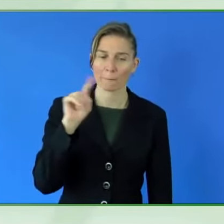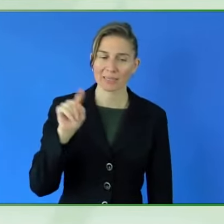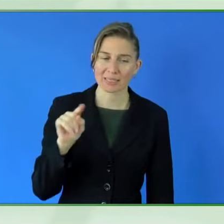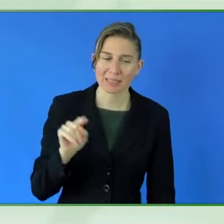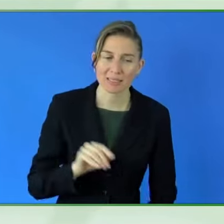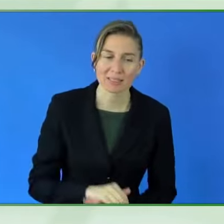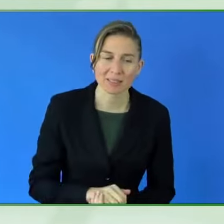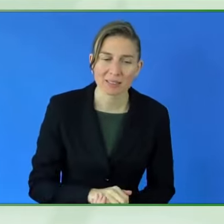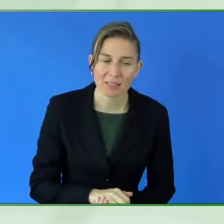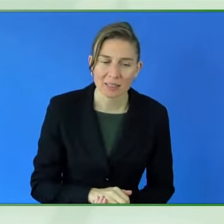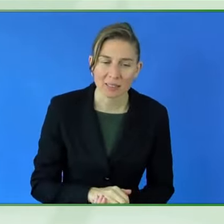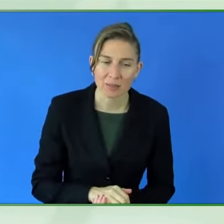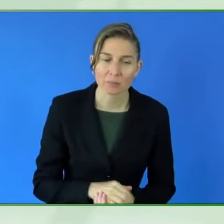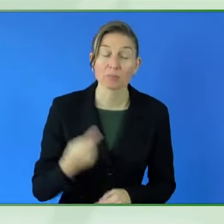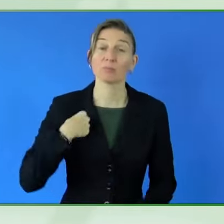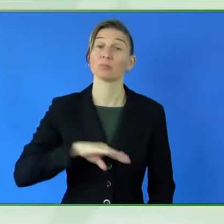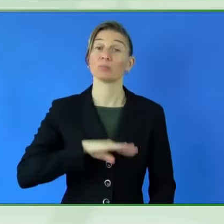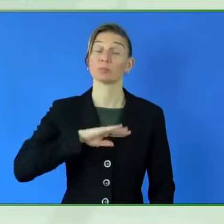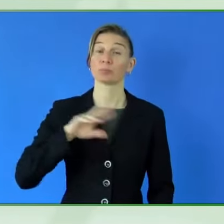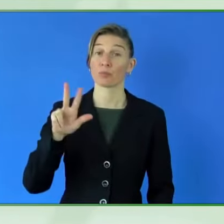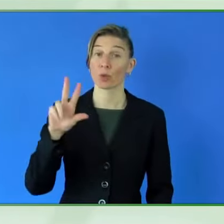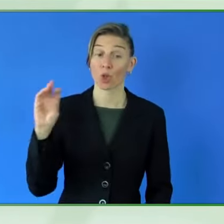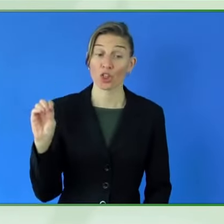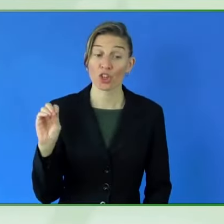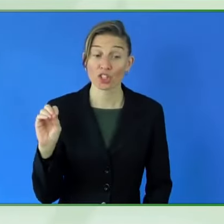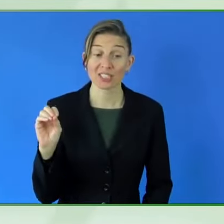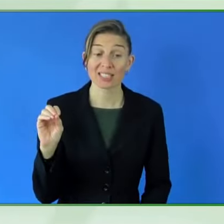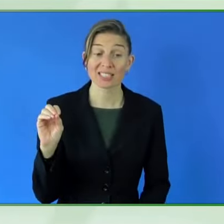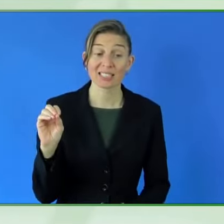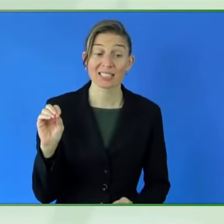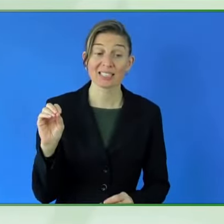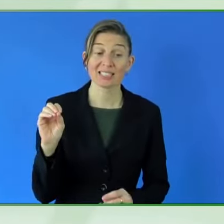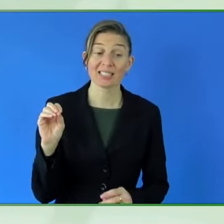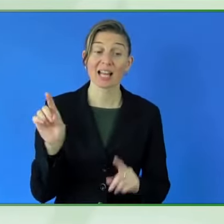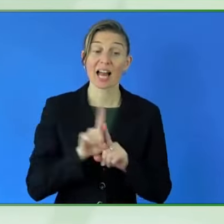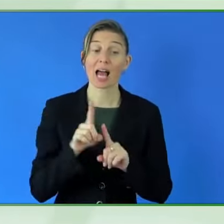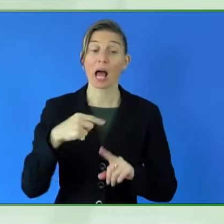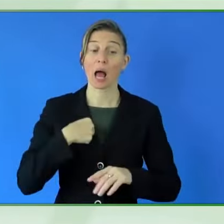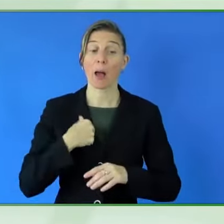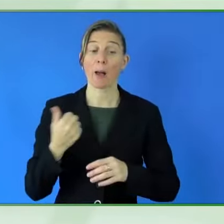30 years old, and I'm living in Quito, based in Ecuador.